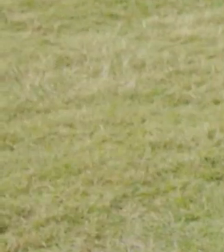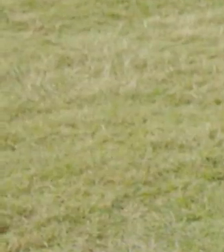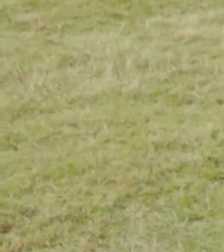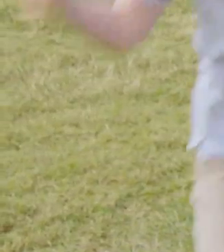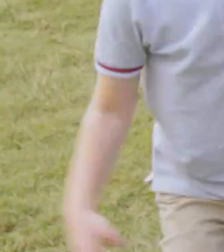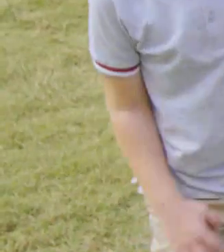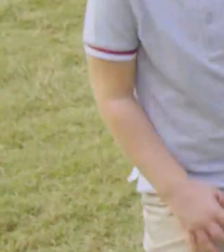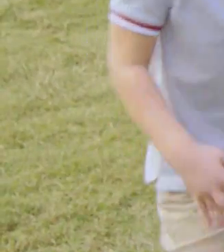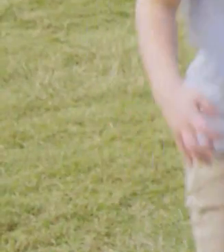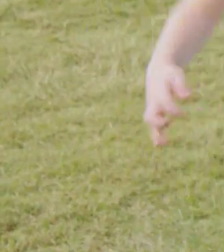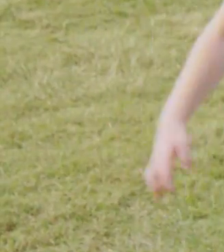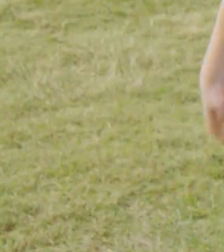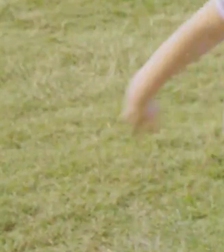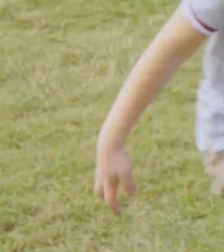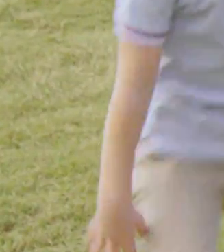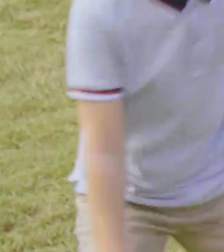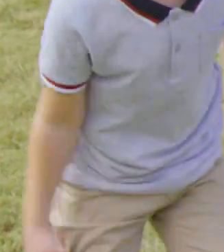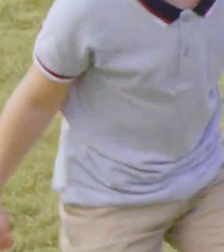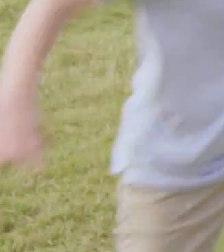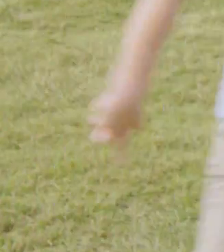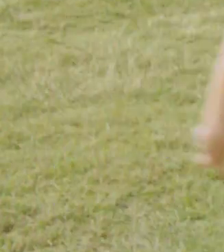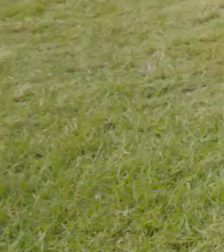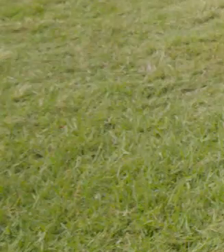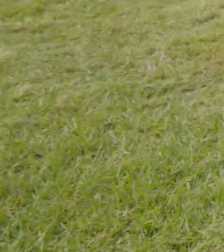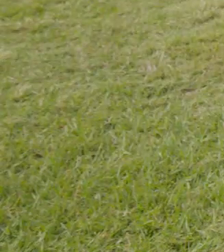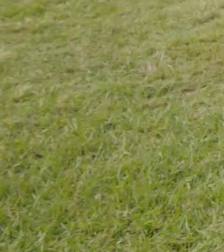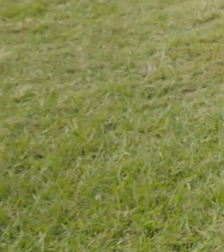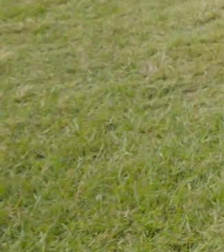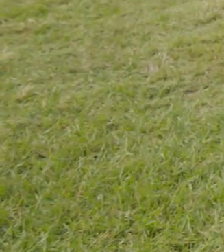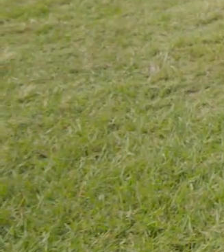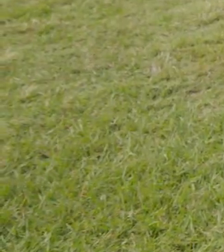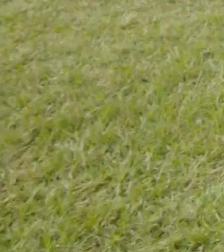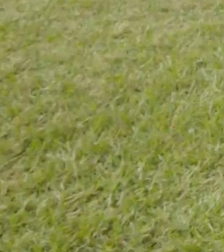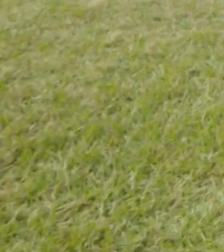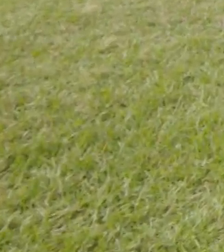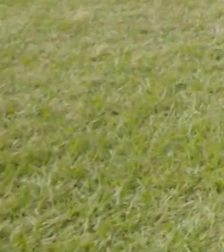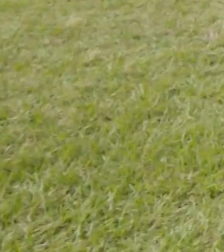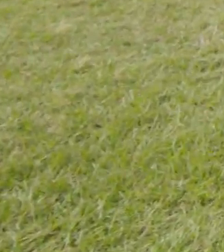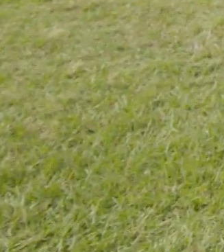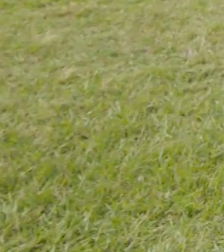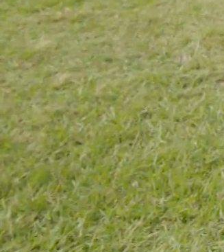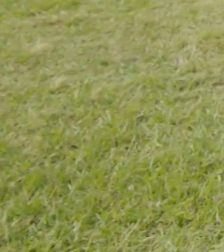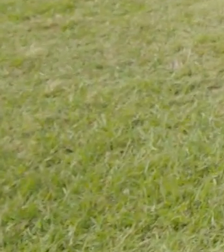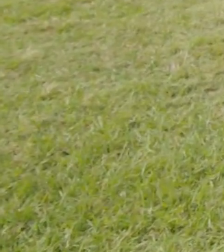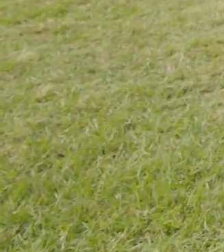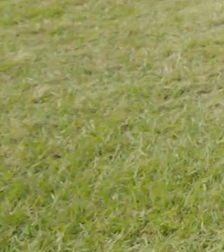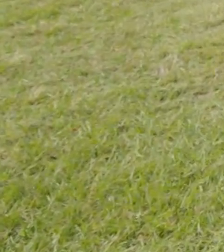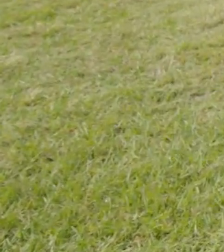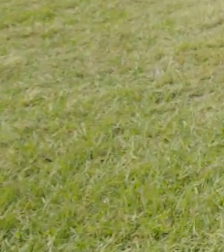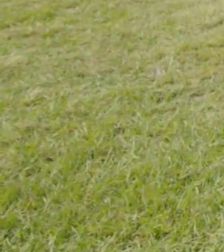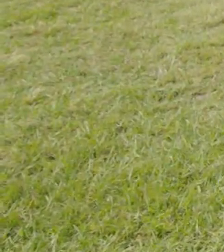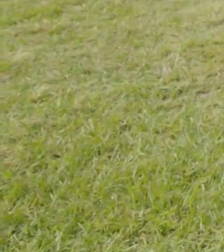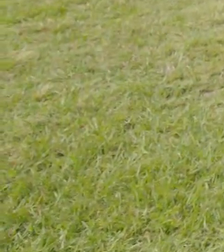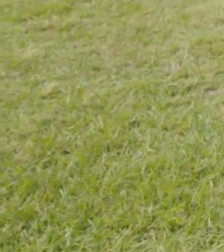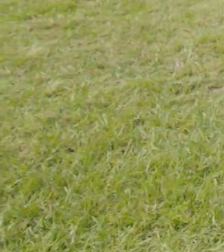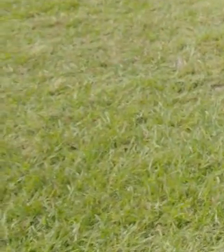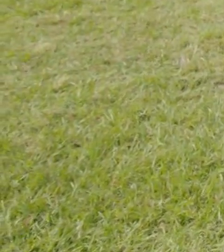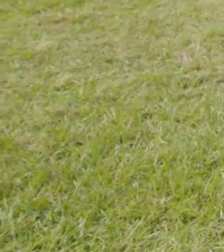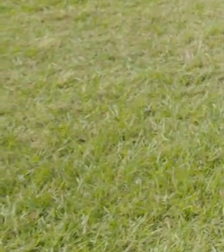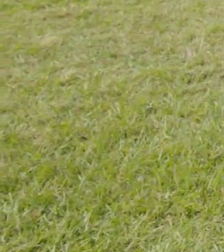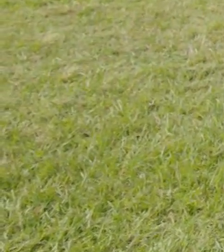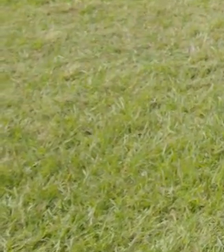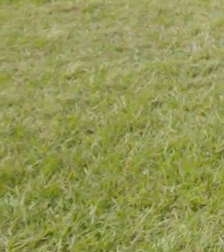active? Yes. All right, let's do it. Hop up. We're going to be a goanna first, so let's do the goanna hop. Hop, hop. Nice, goanna